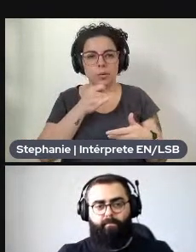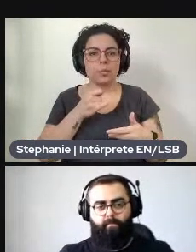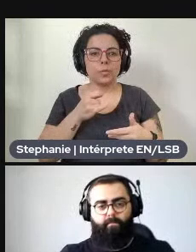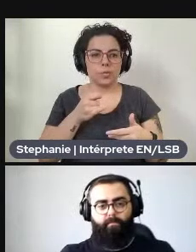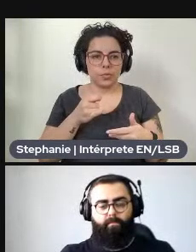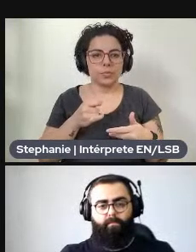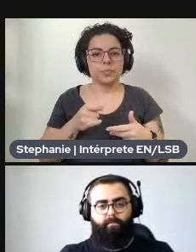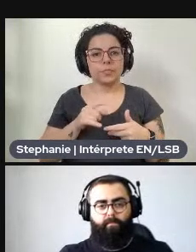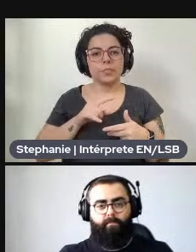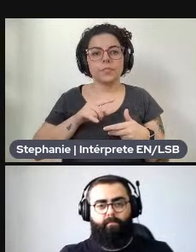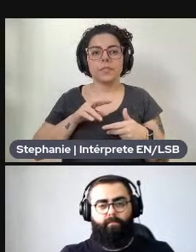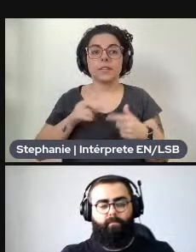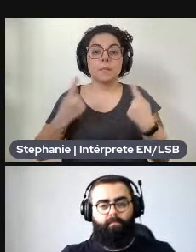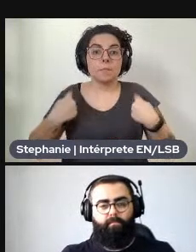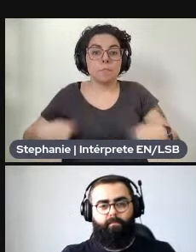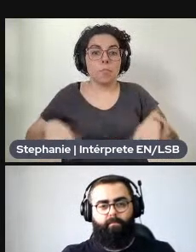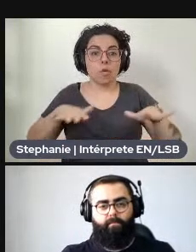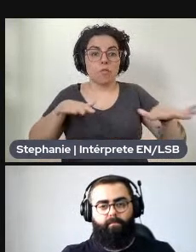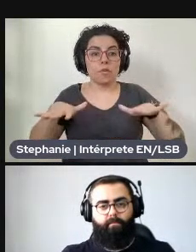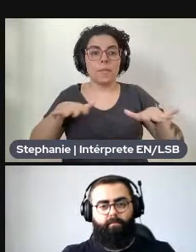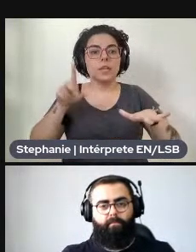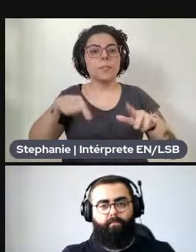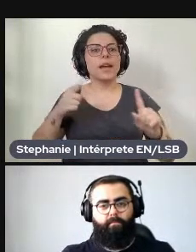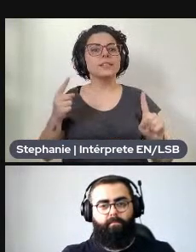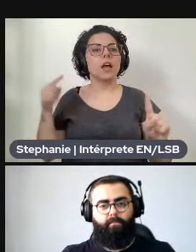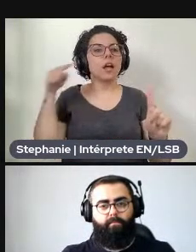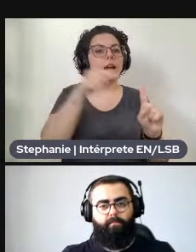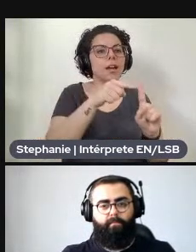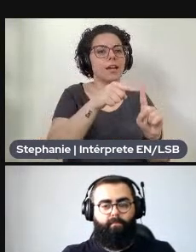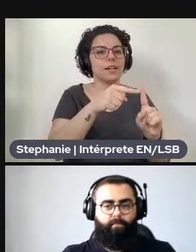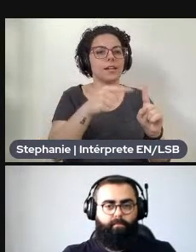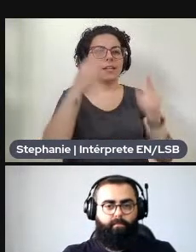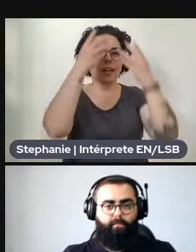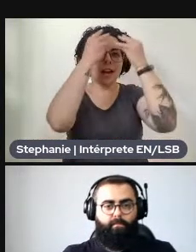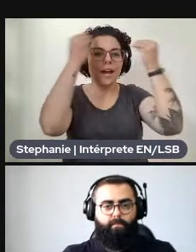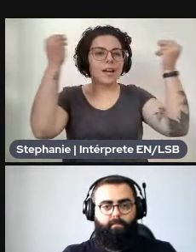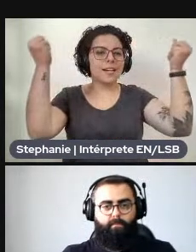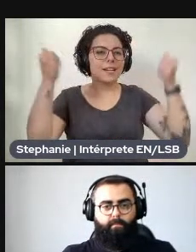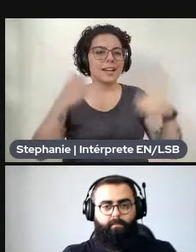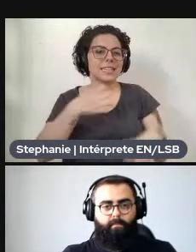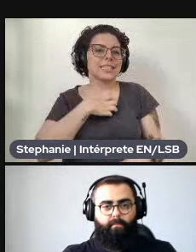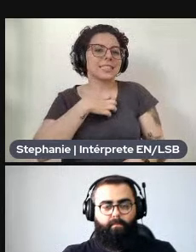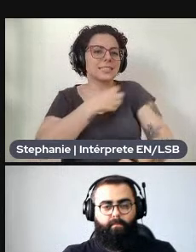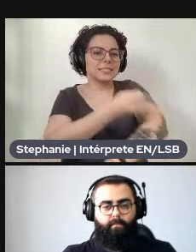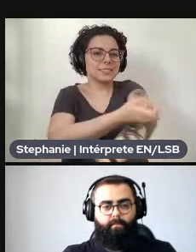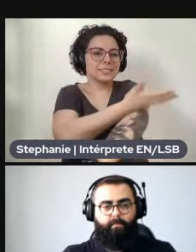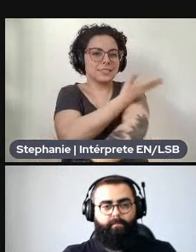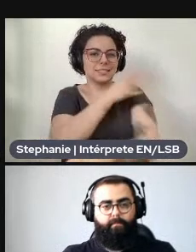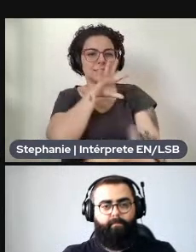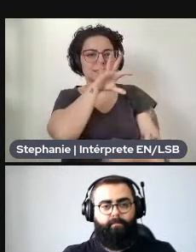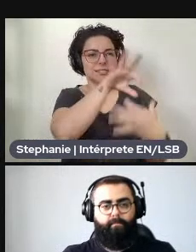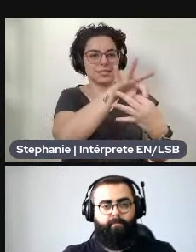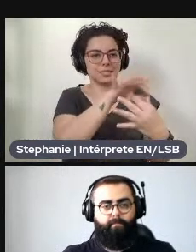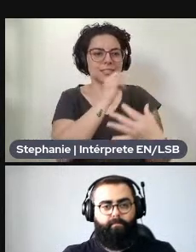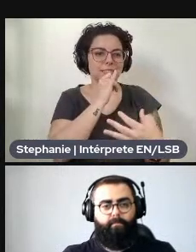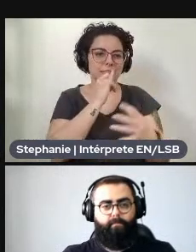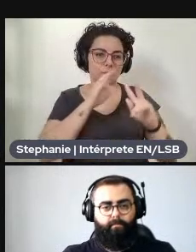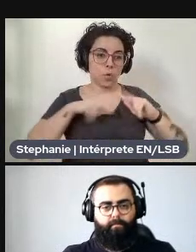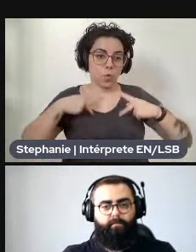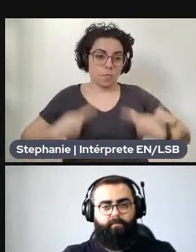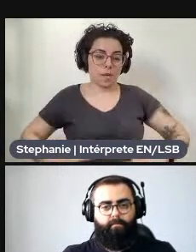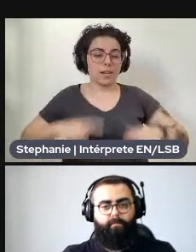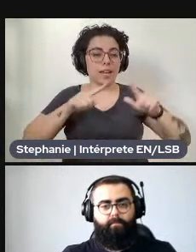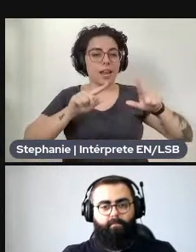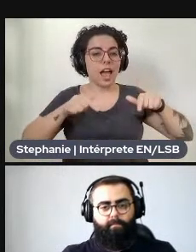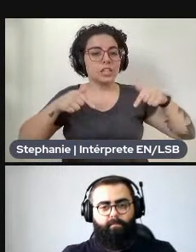concrete place, but direction towards an abstract state of affairs. So you could say then that the human agent subject